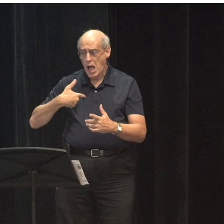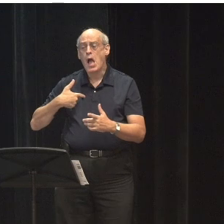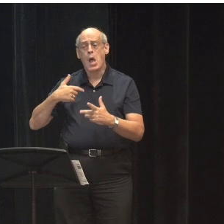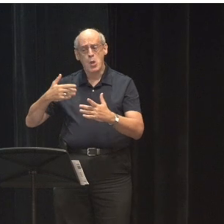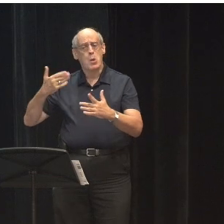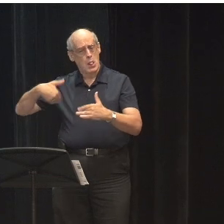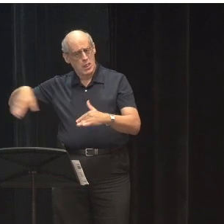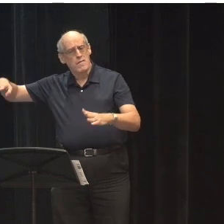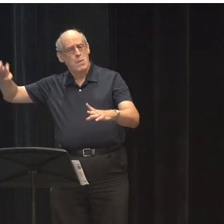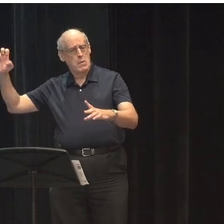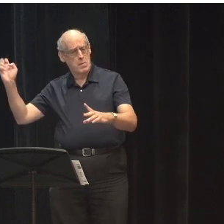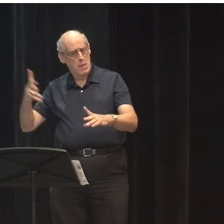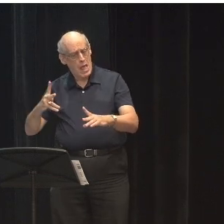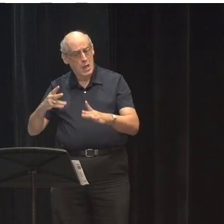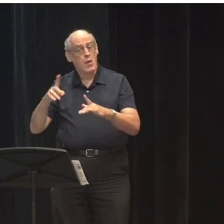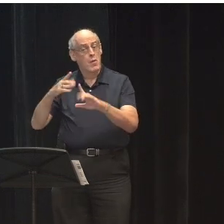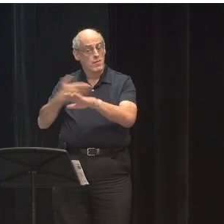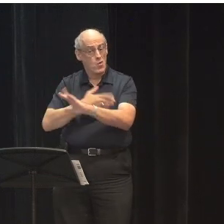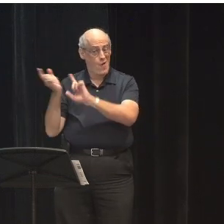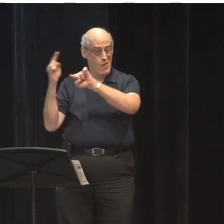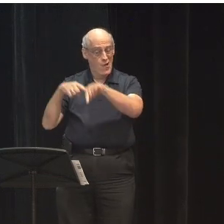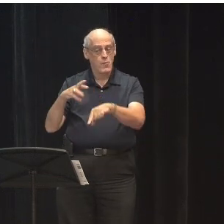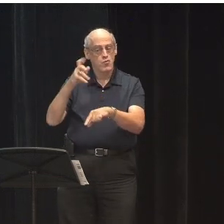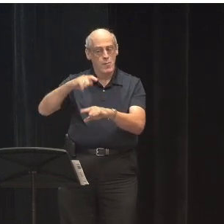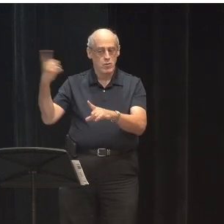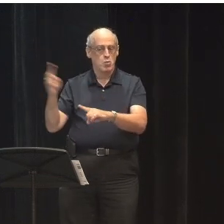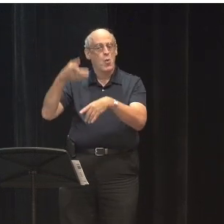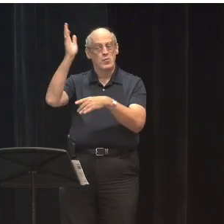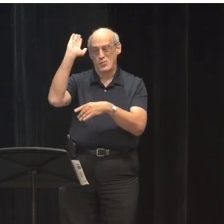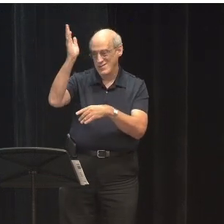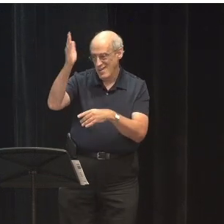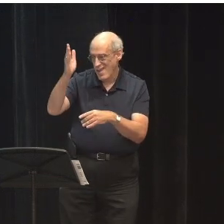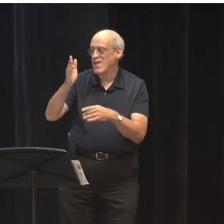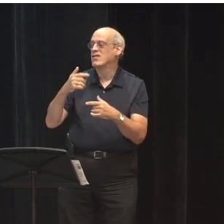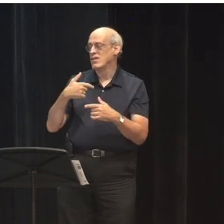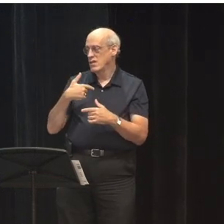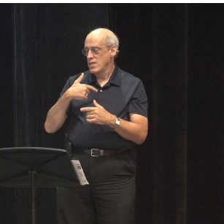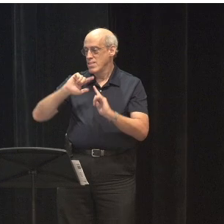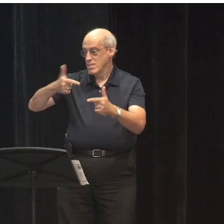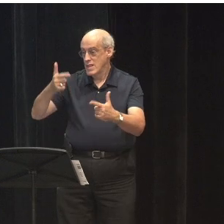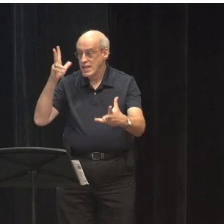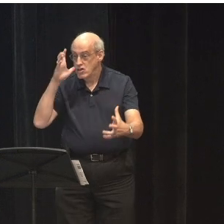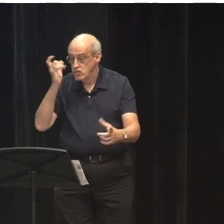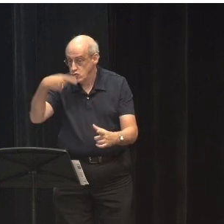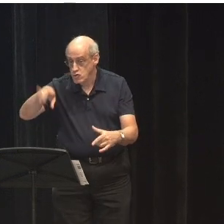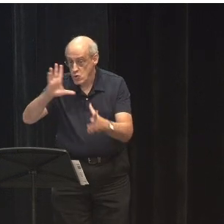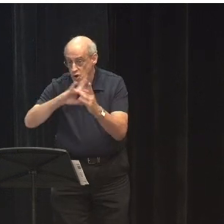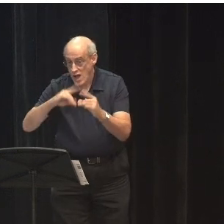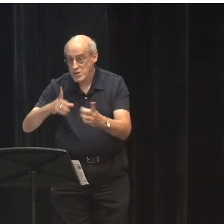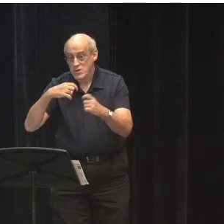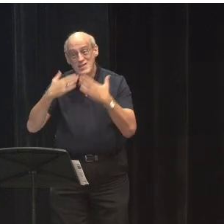after Robert shares his presentation, and then we will hear from you. So thank